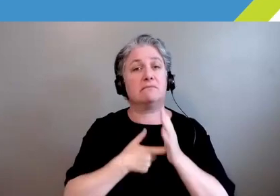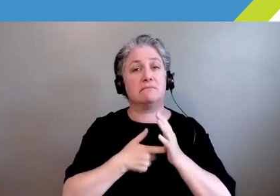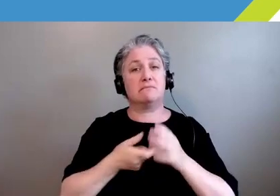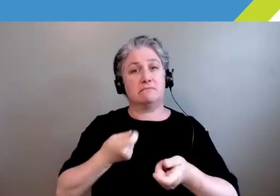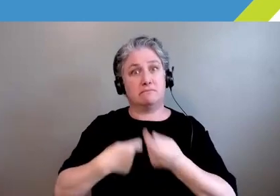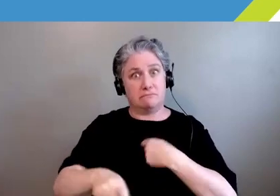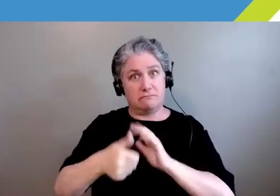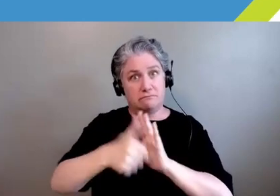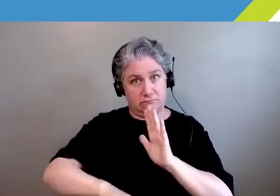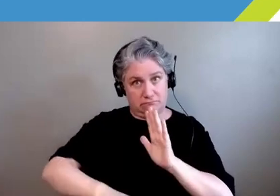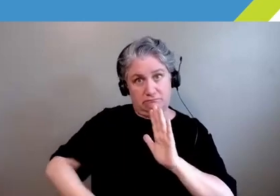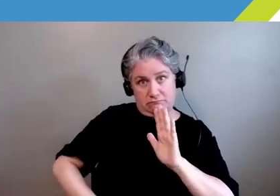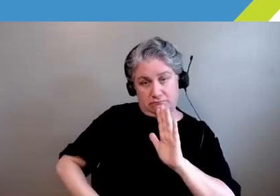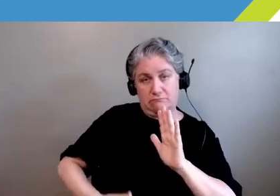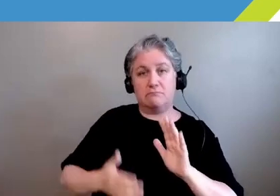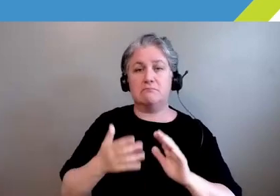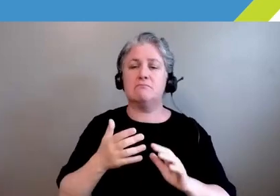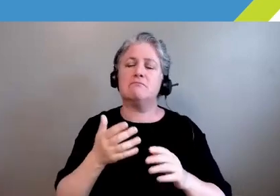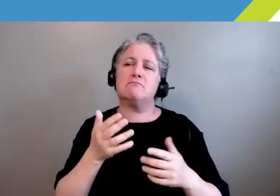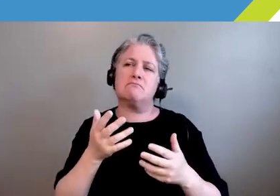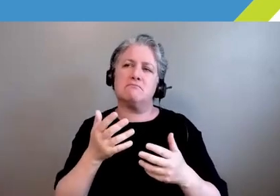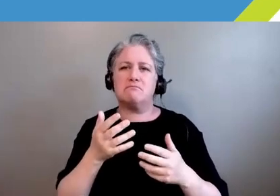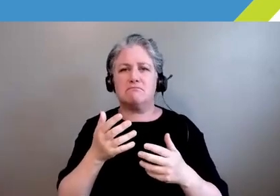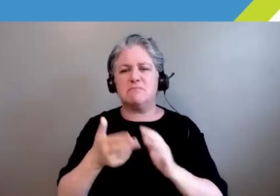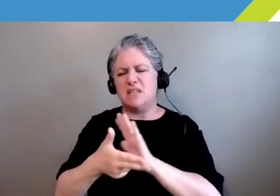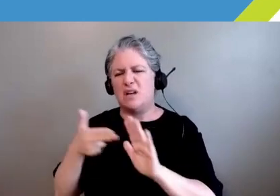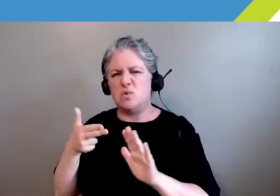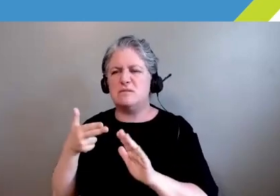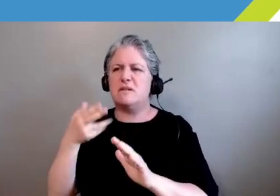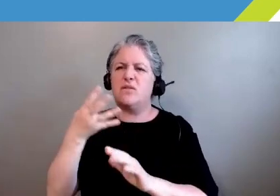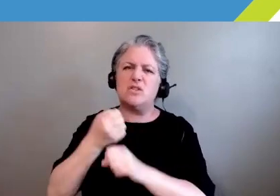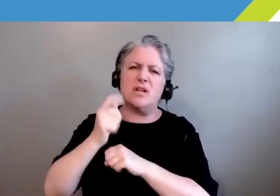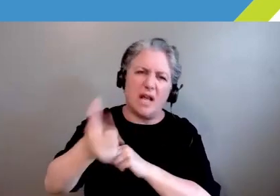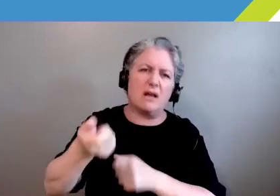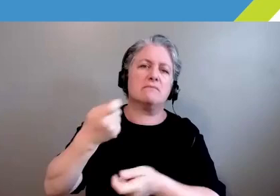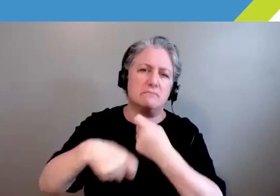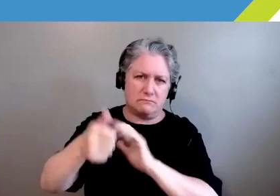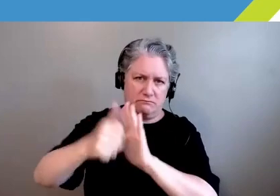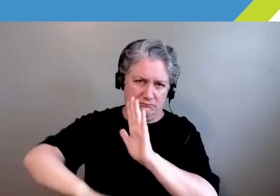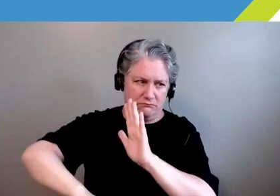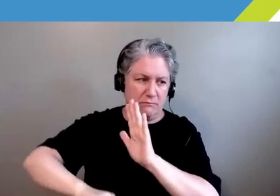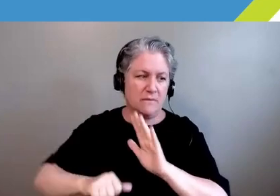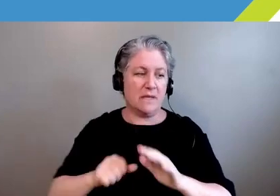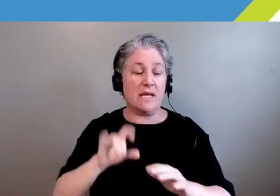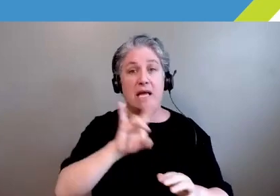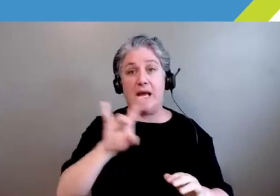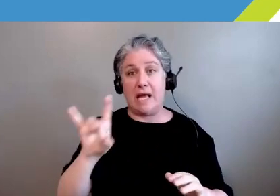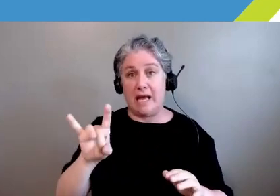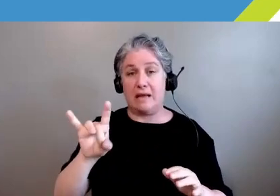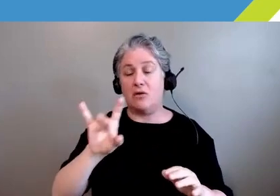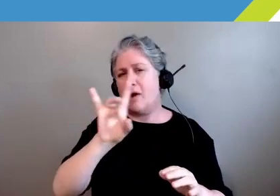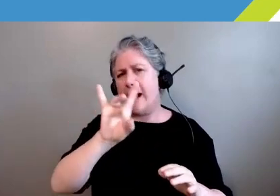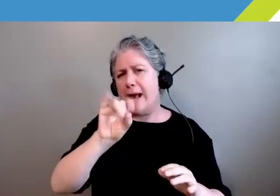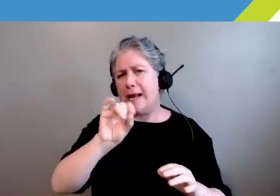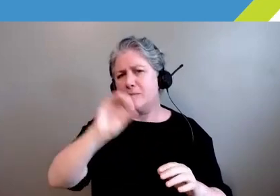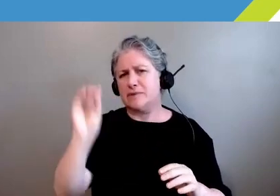transplant during the pediatric period at about an average of 4 years after diagnosis. 88% of kids did not need a liver transplant by